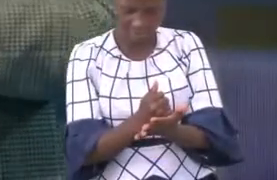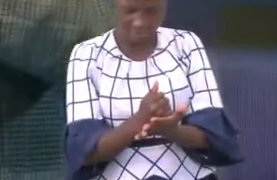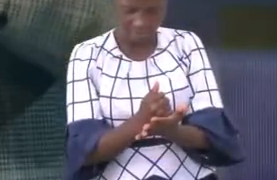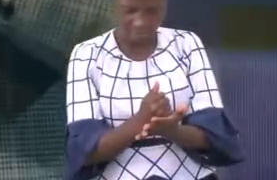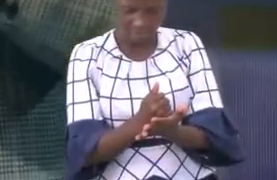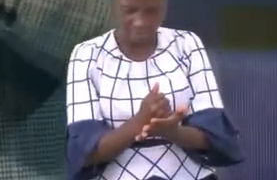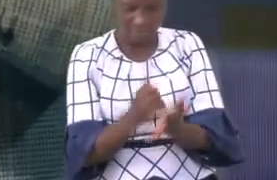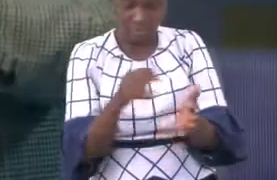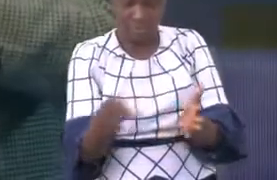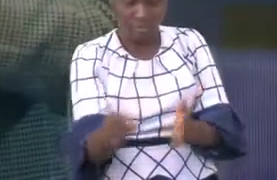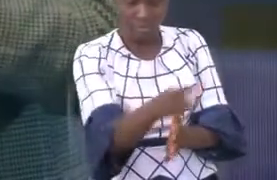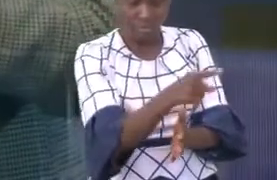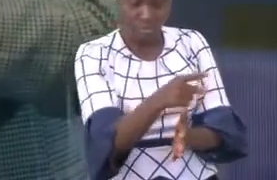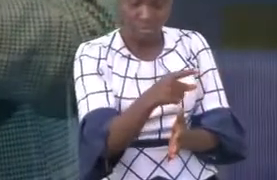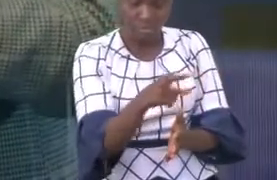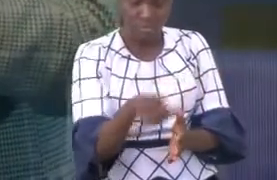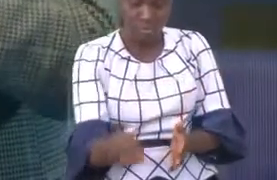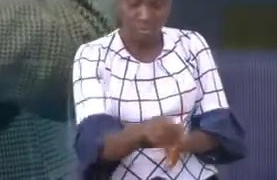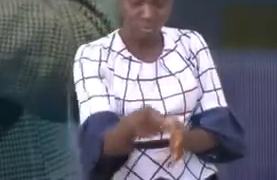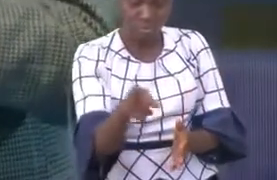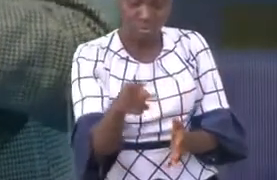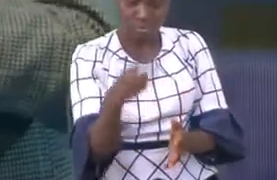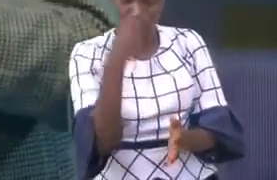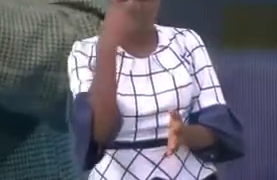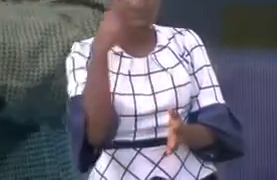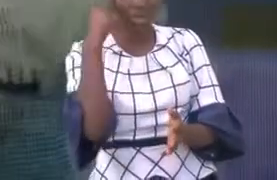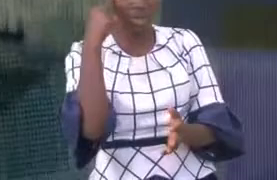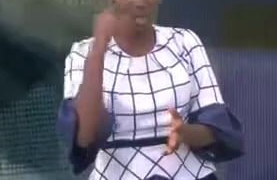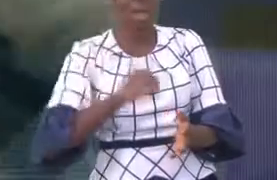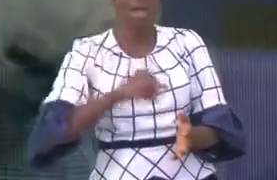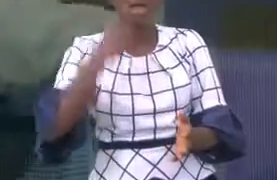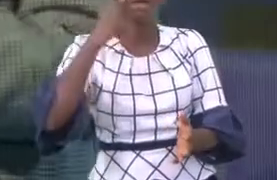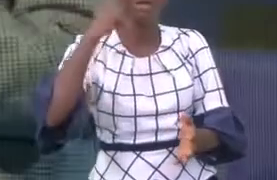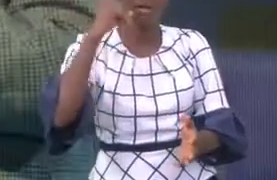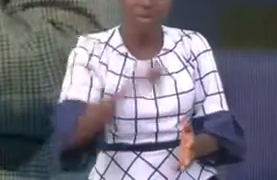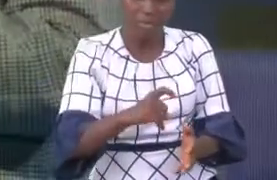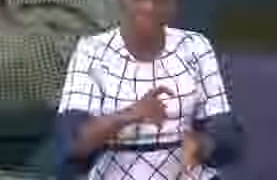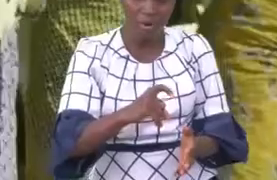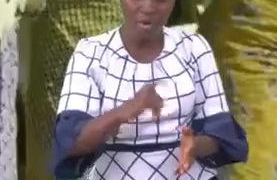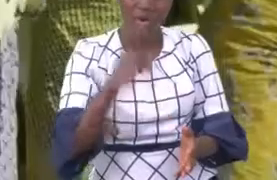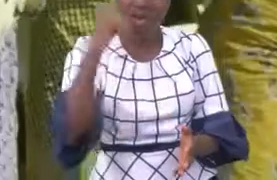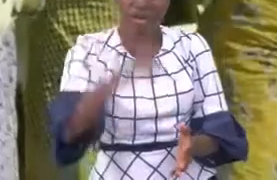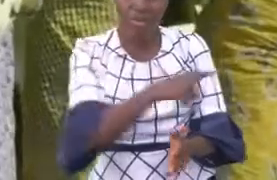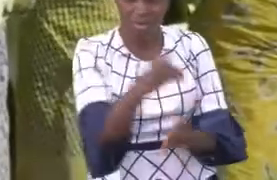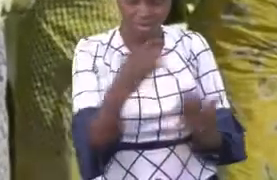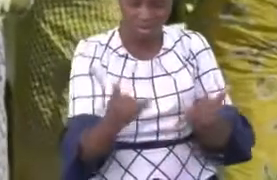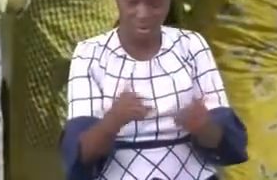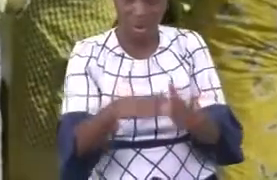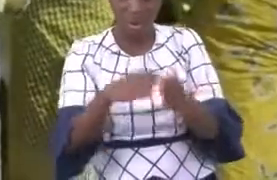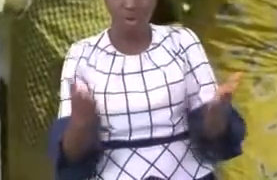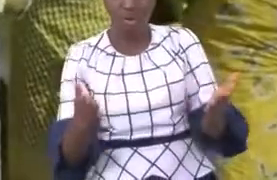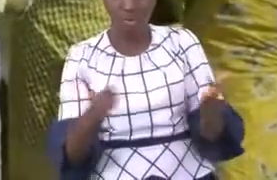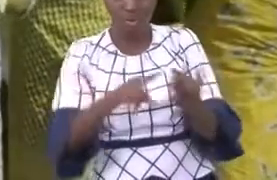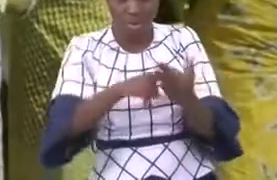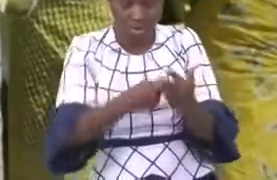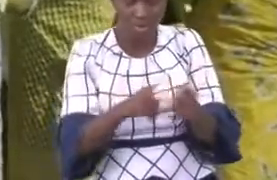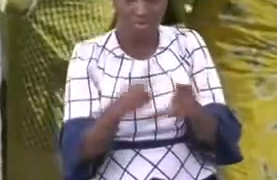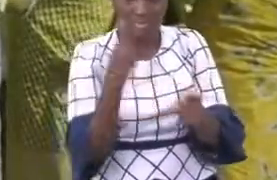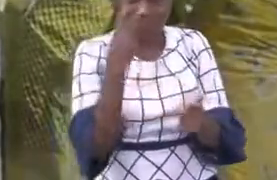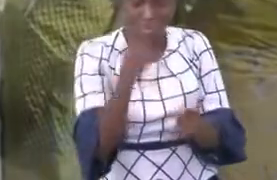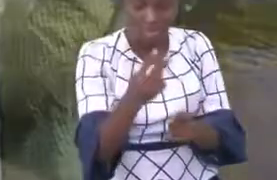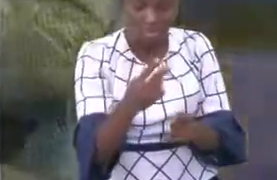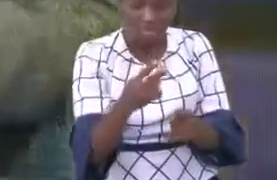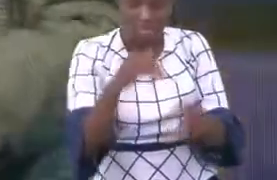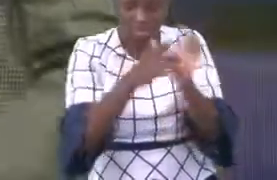now, be opened and begin to see in Jesus' name. Deaf